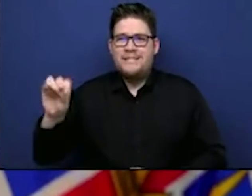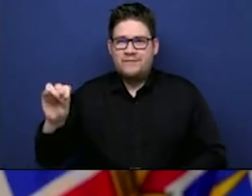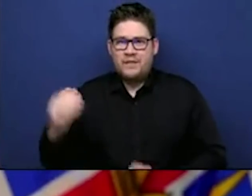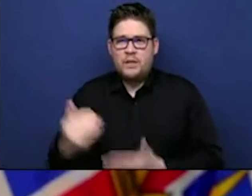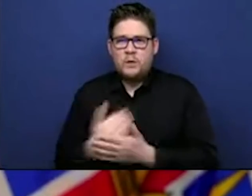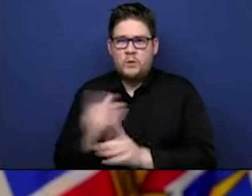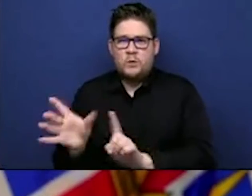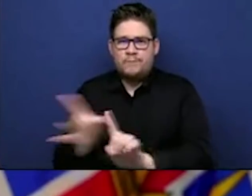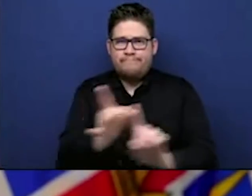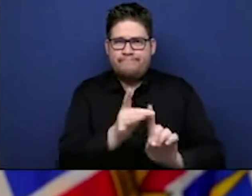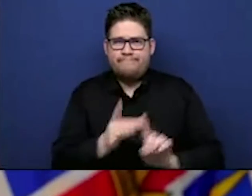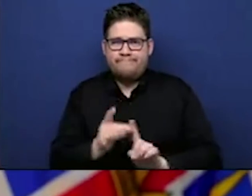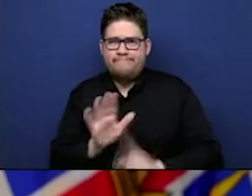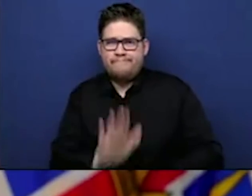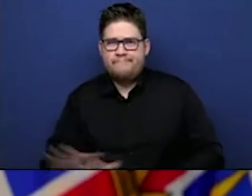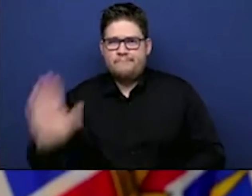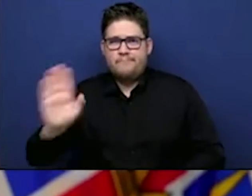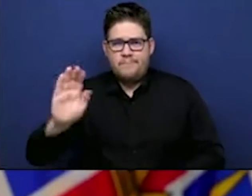For